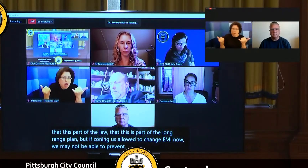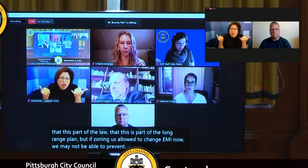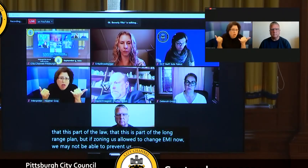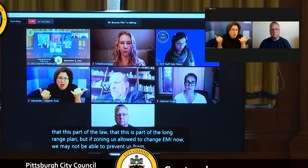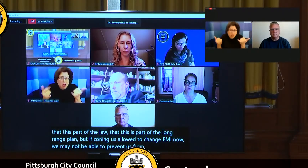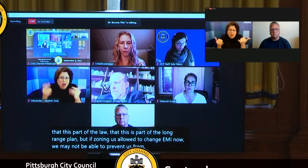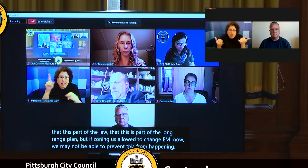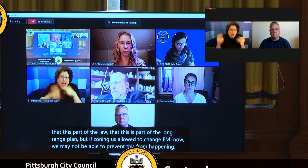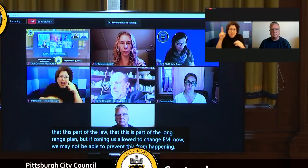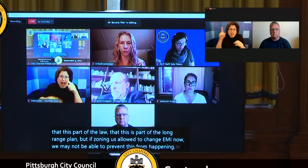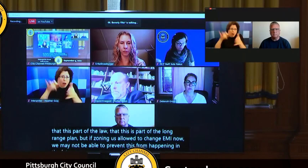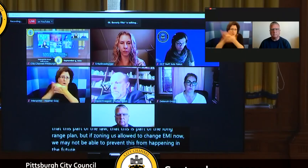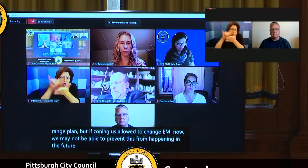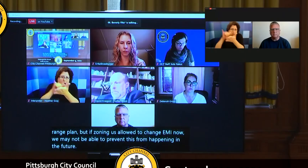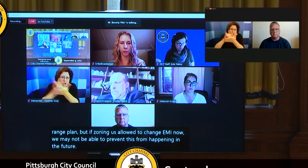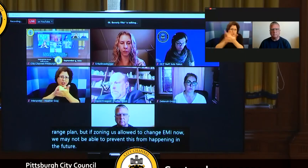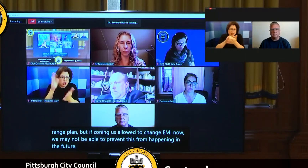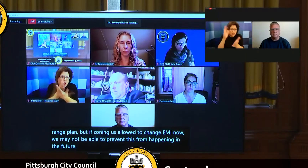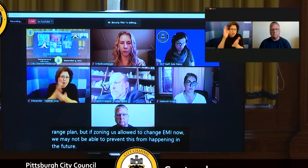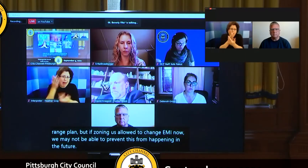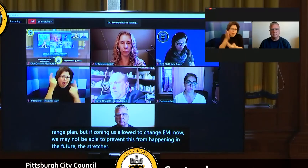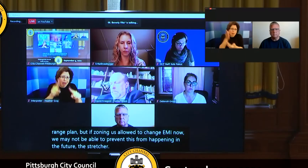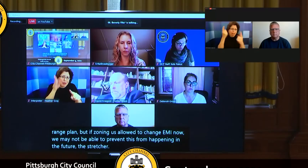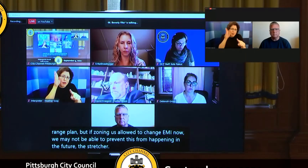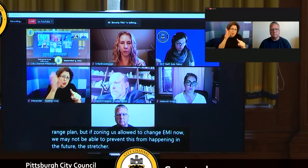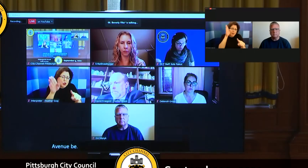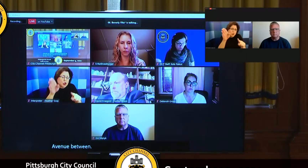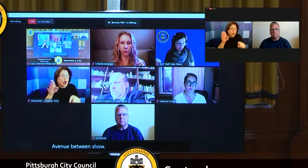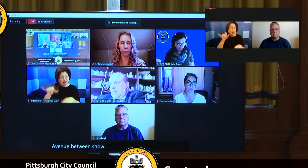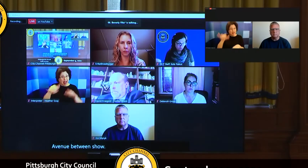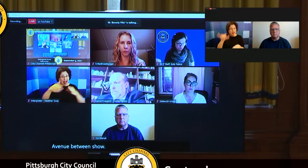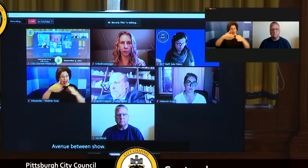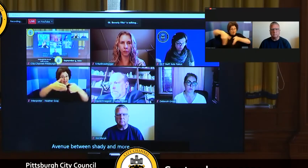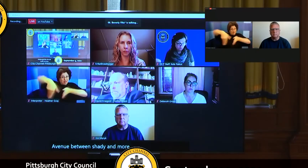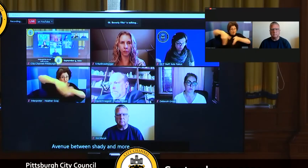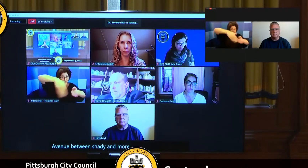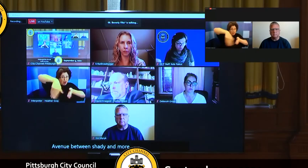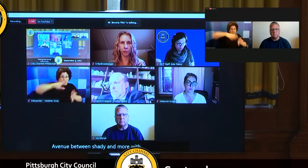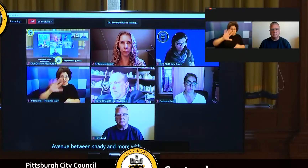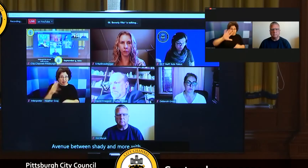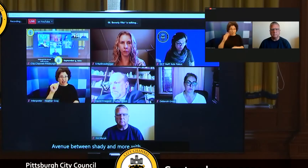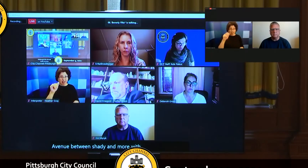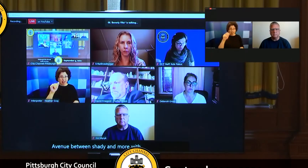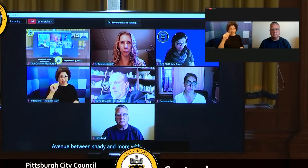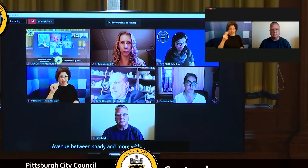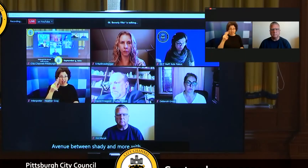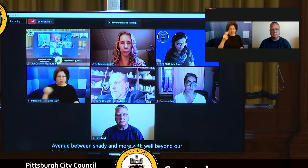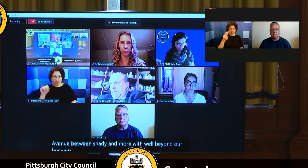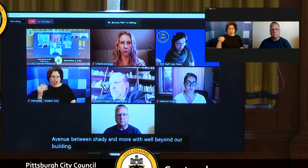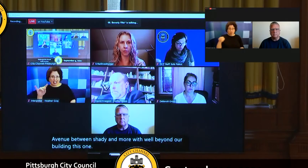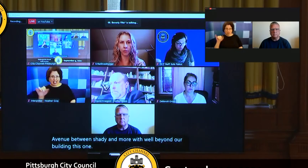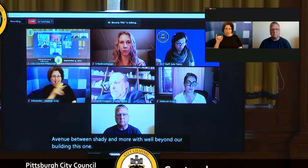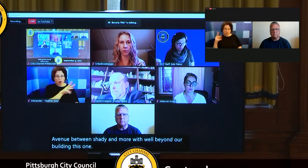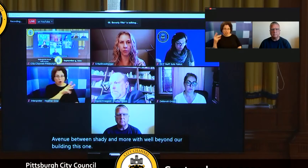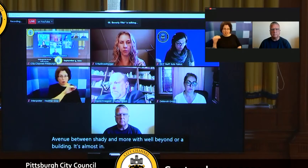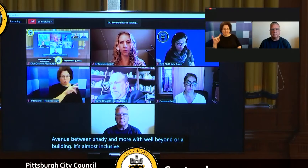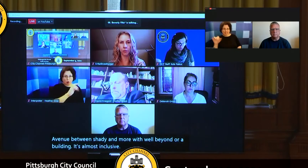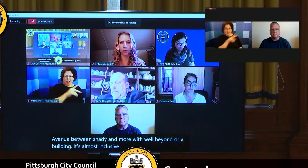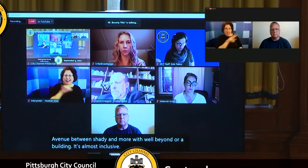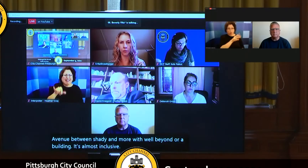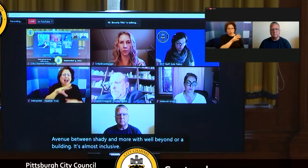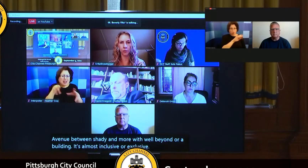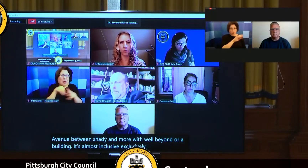happening in the future. The stretch of Fifth Avenue between Shady and Moorwood, well beyond our building, is almost